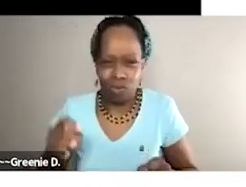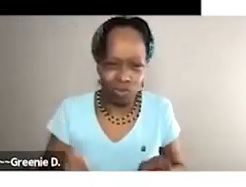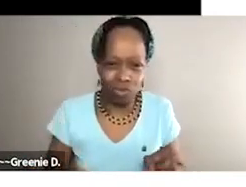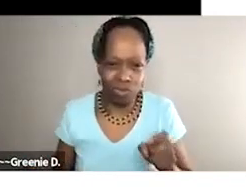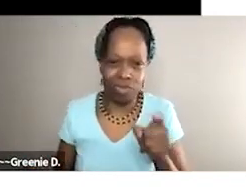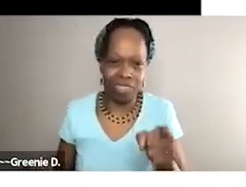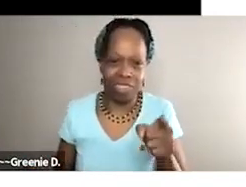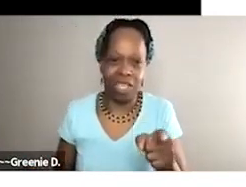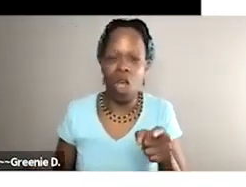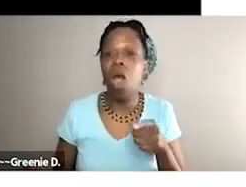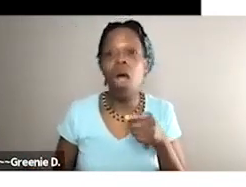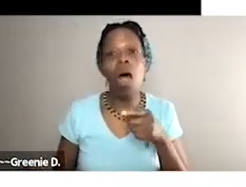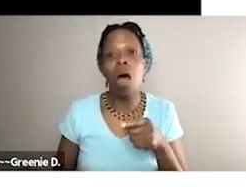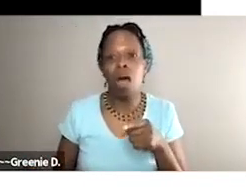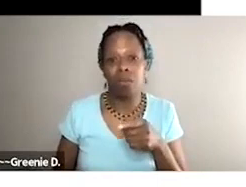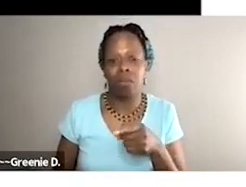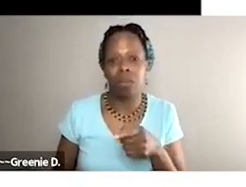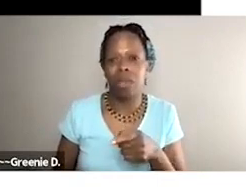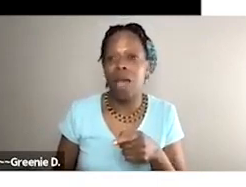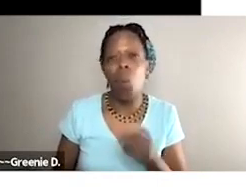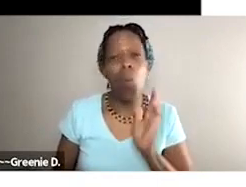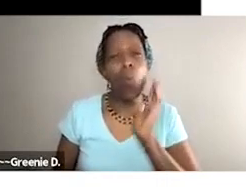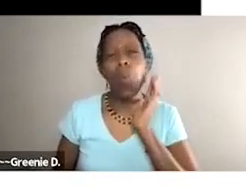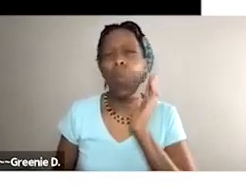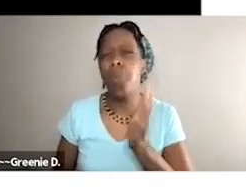Those bagels are gonna taste so good.